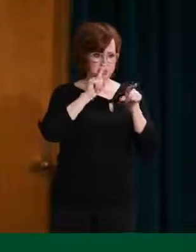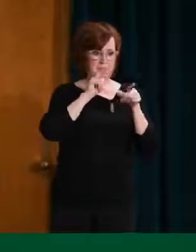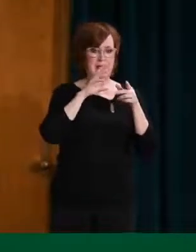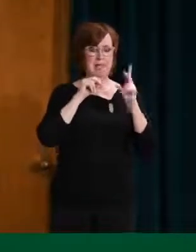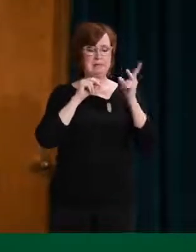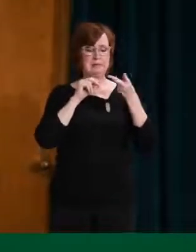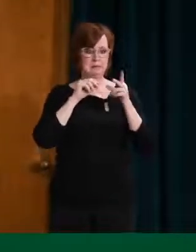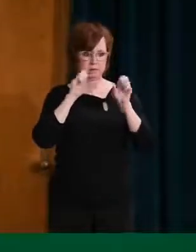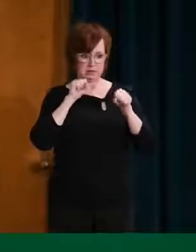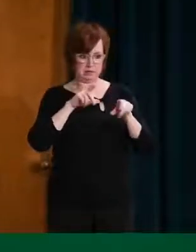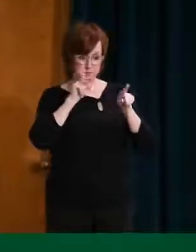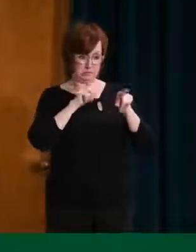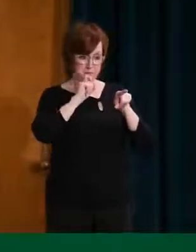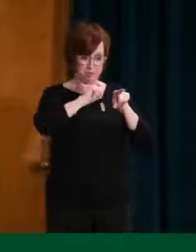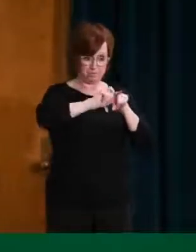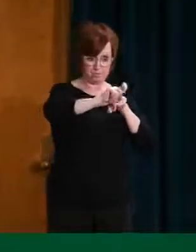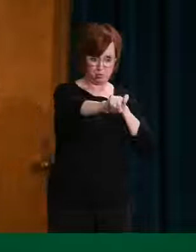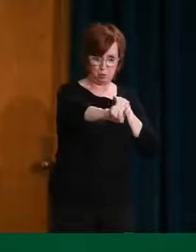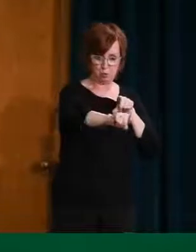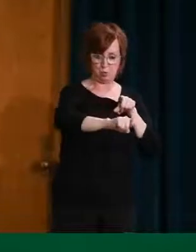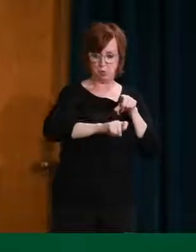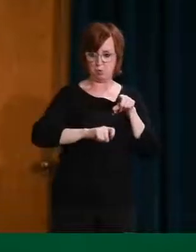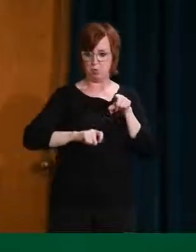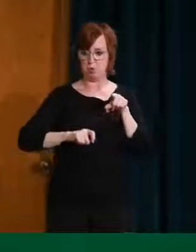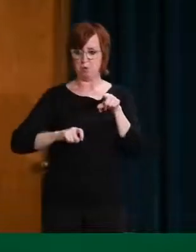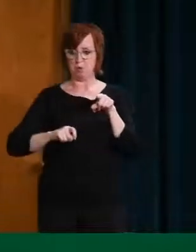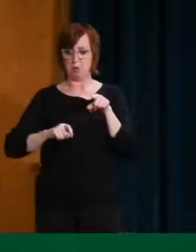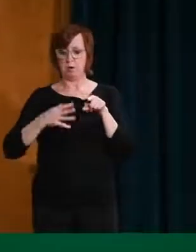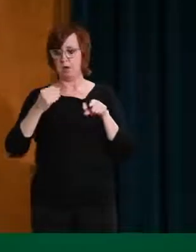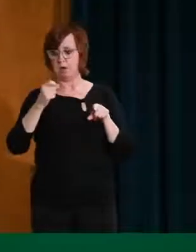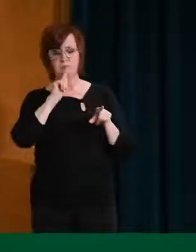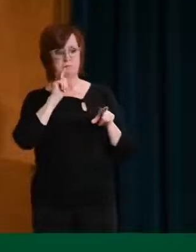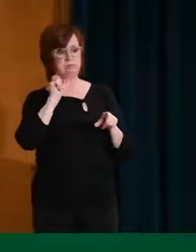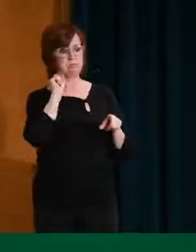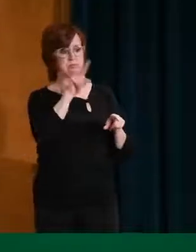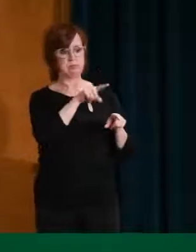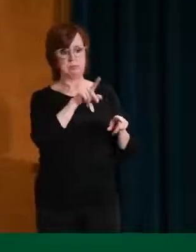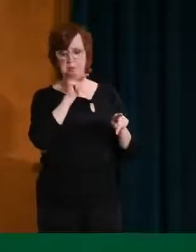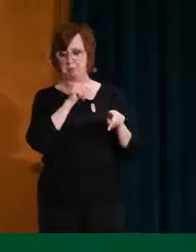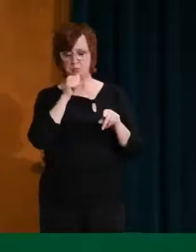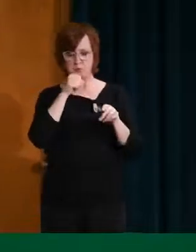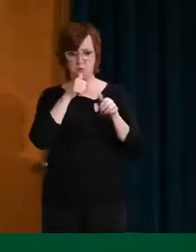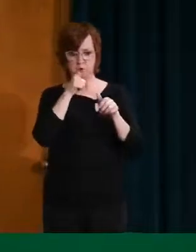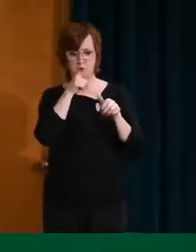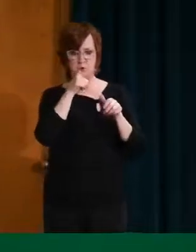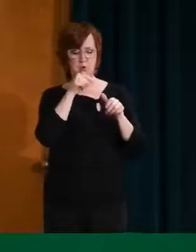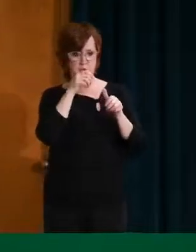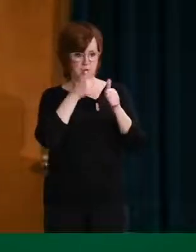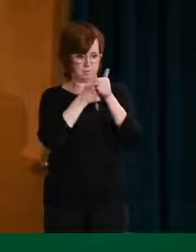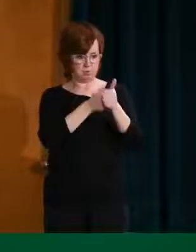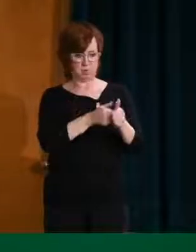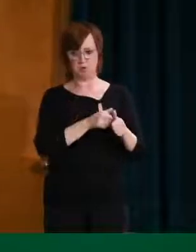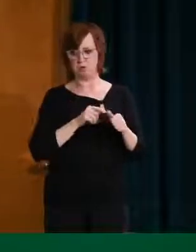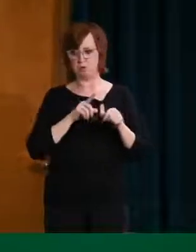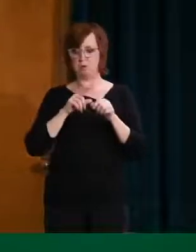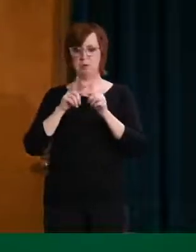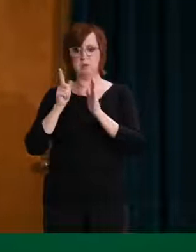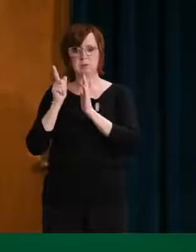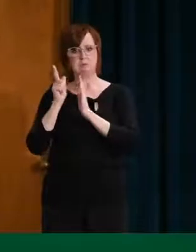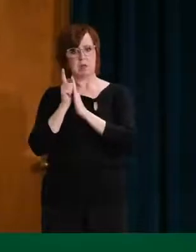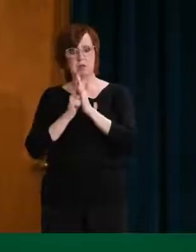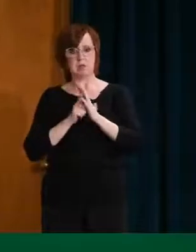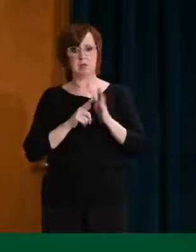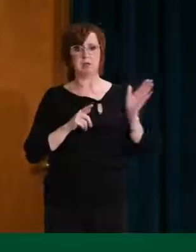be not following the orders. Why did you guys feel that was necessary to have that in place? Well,